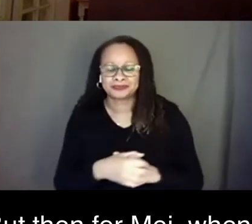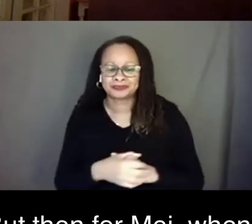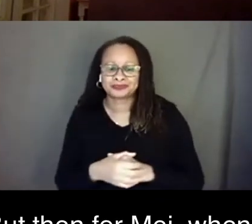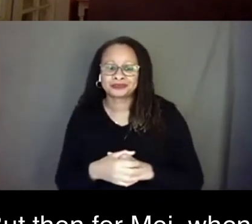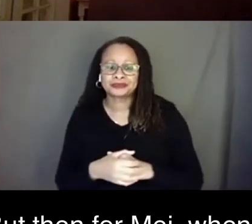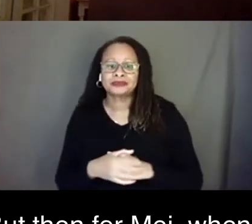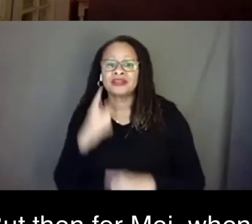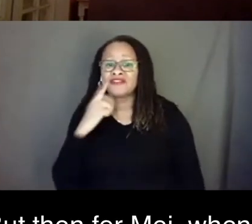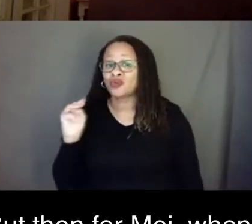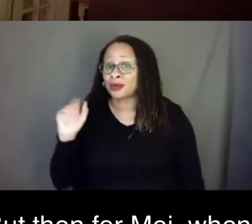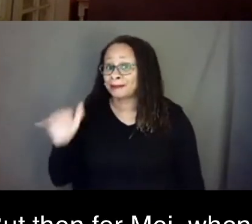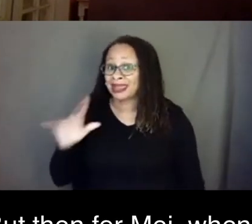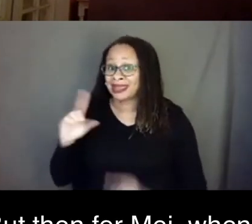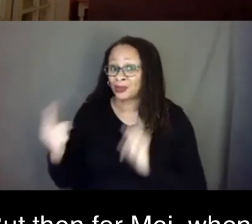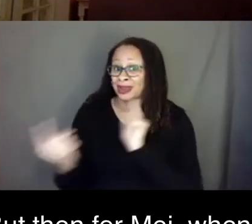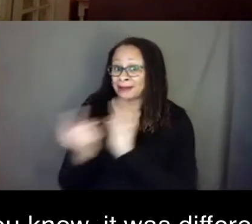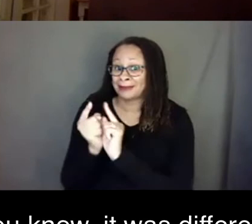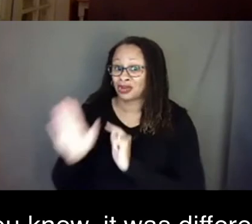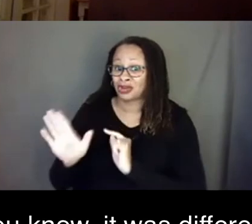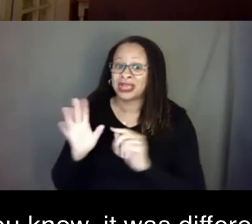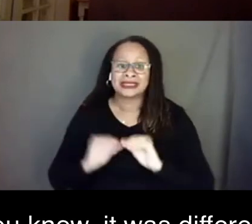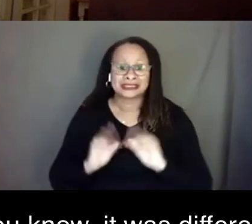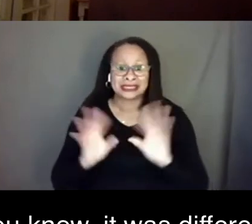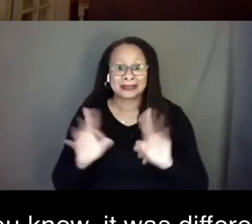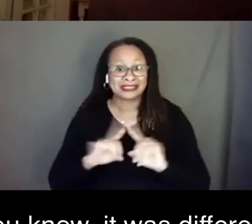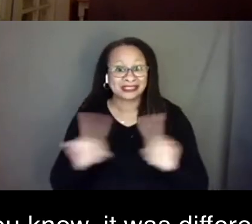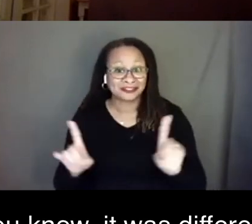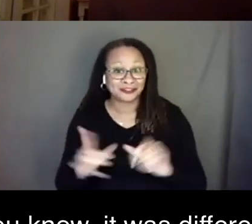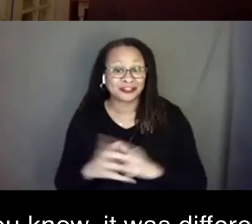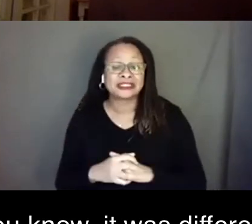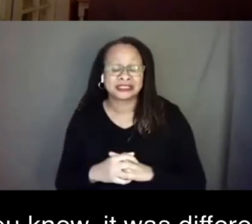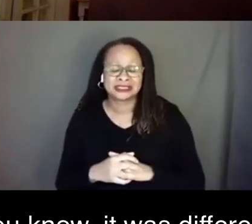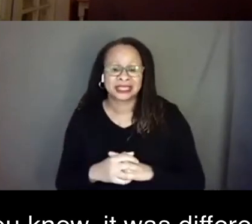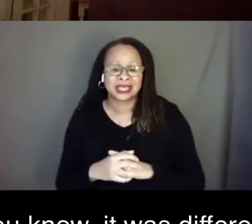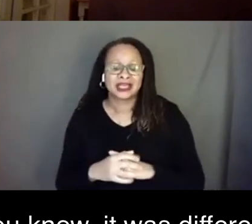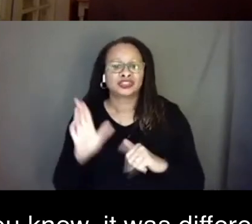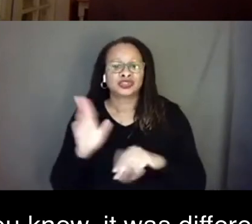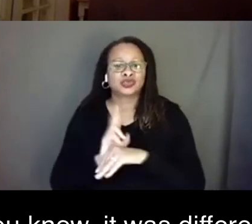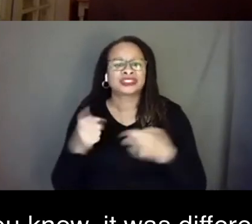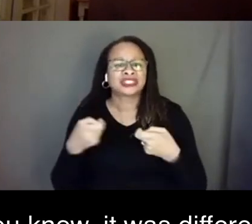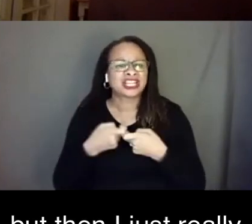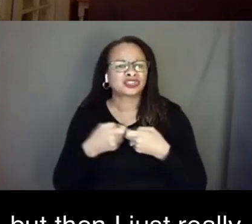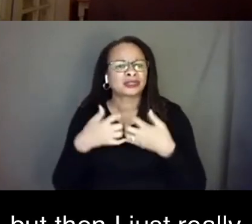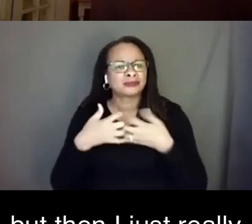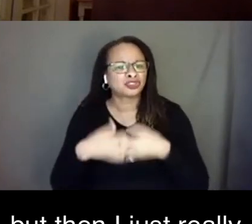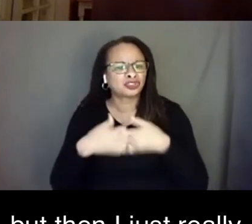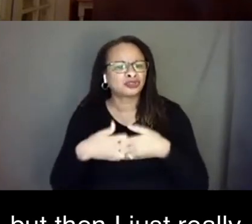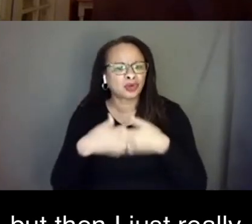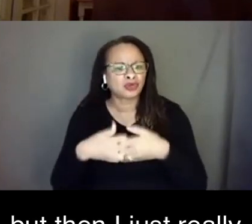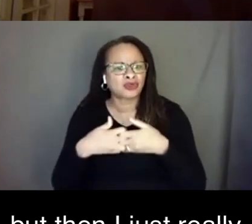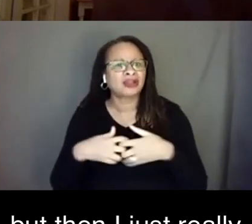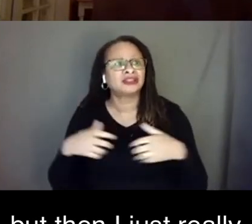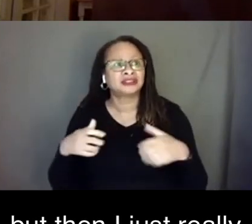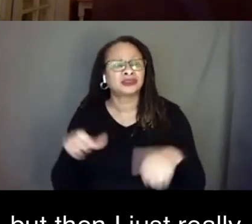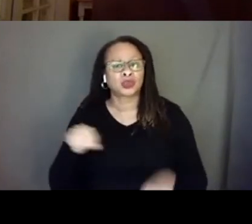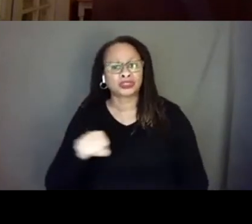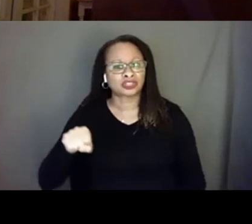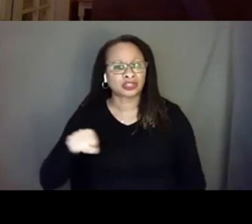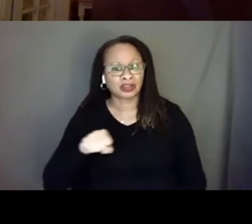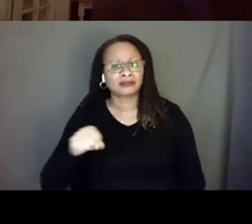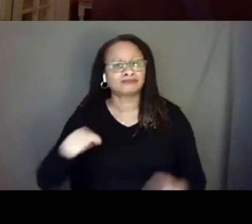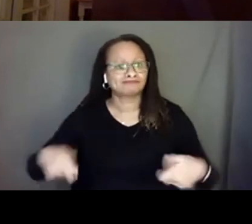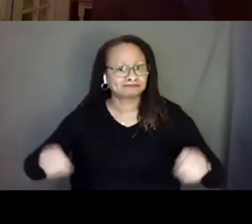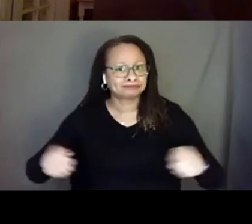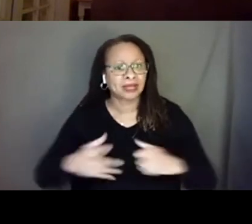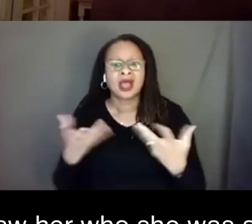May, when I met her, it was completely, you know, it was different and different disability. But then I just really wanted to adapt it. I wanted